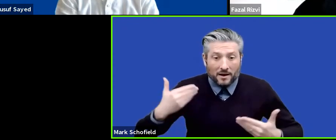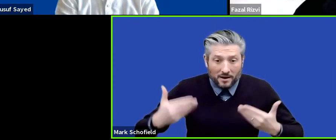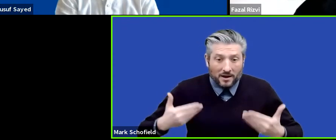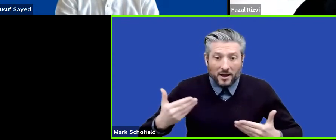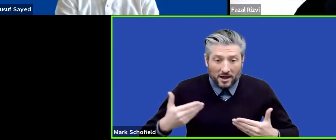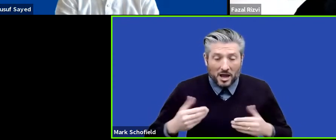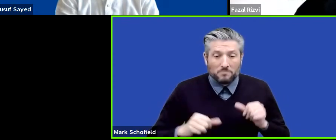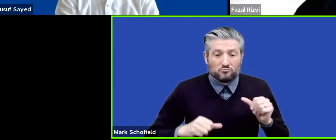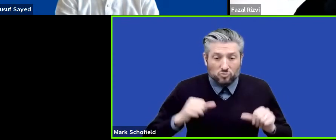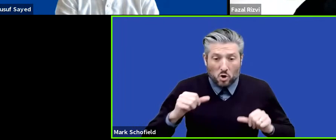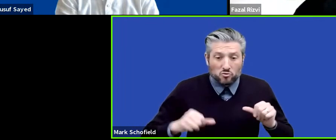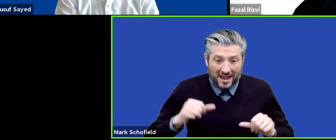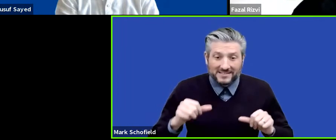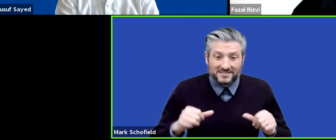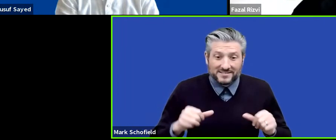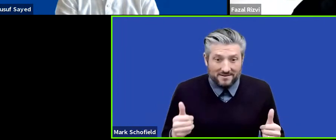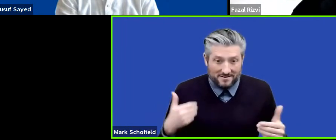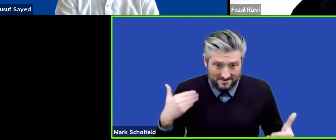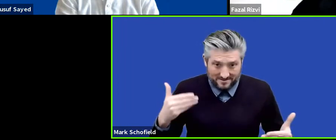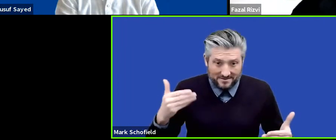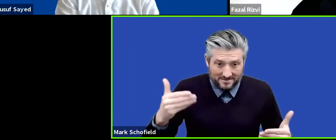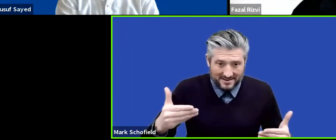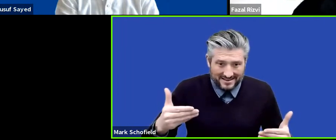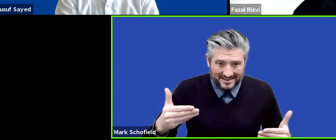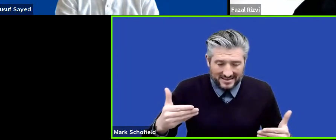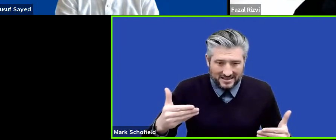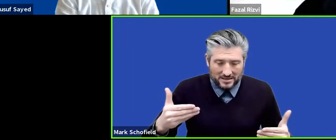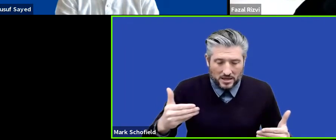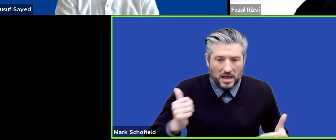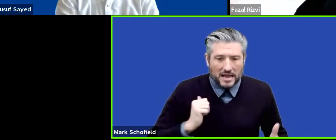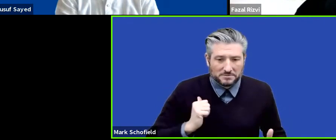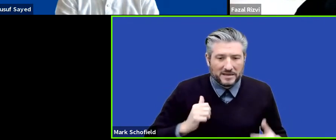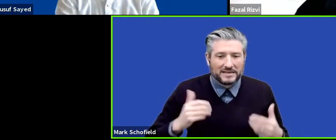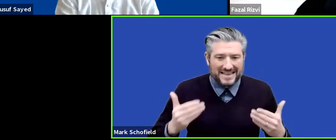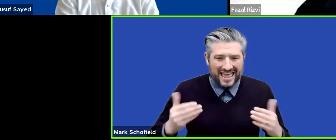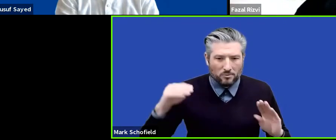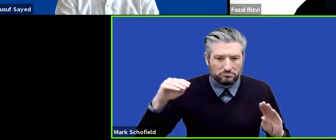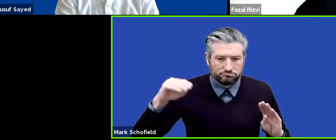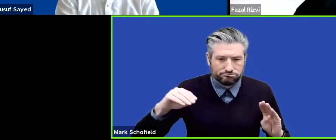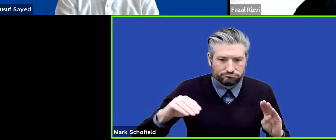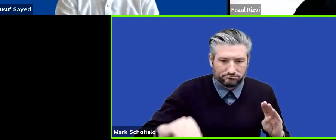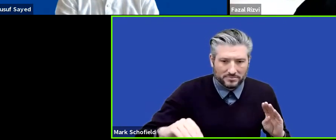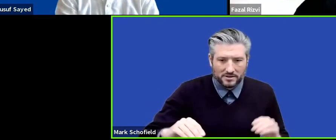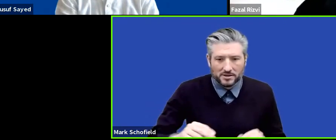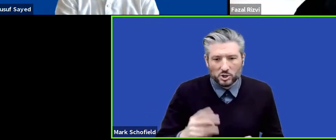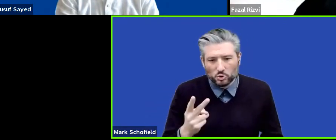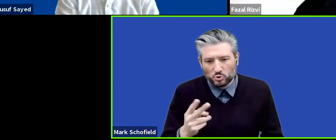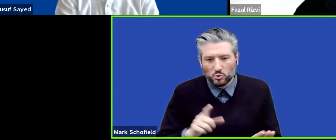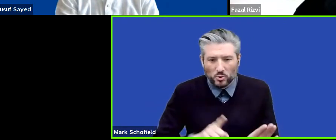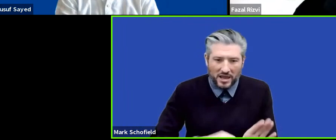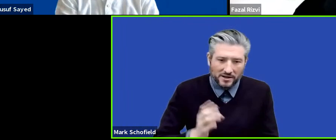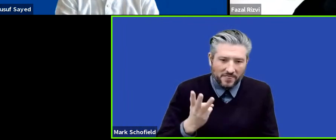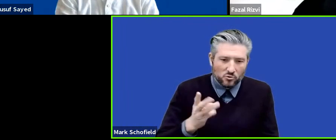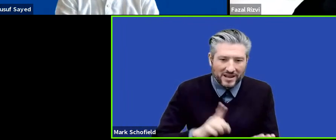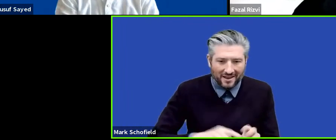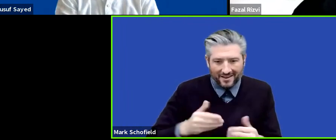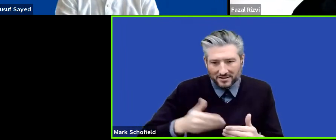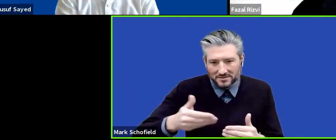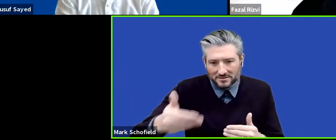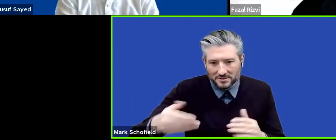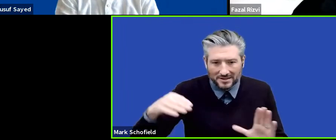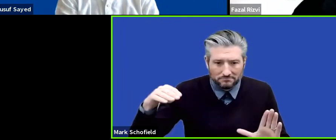access may take a blip. It may go down in the next 2 or 3 years as we find that